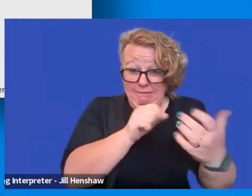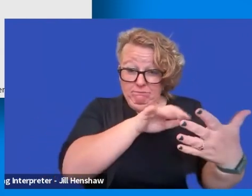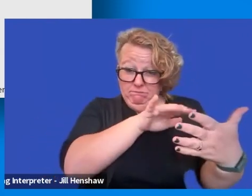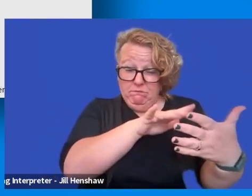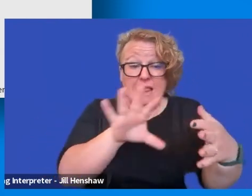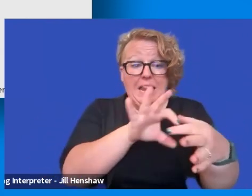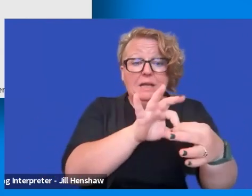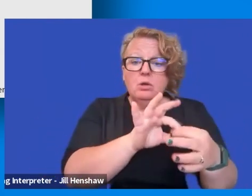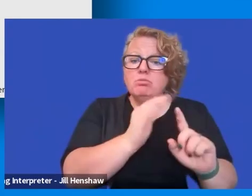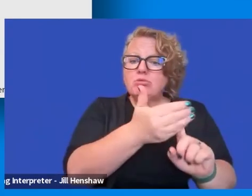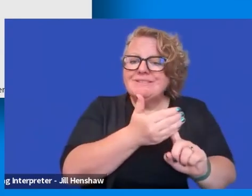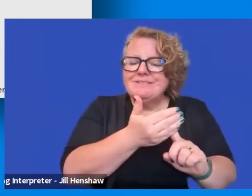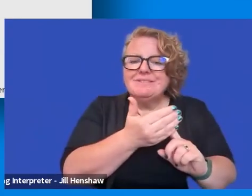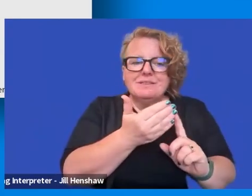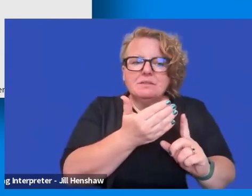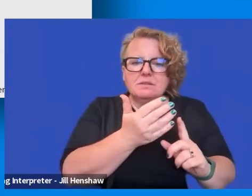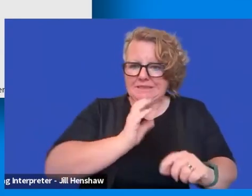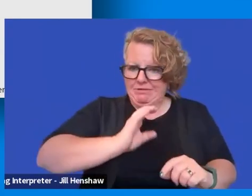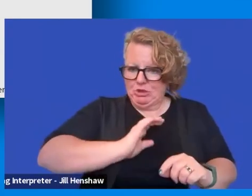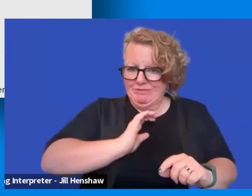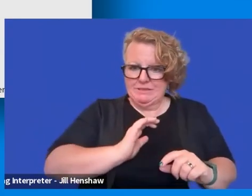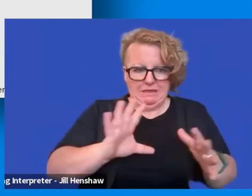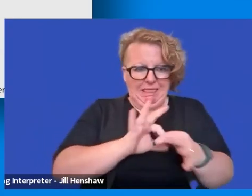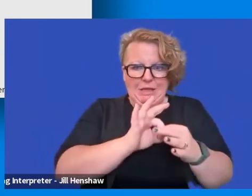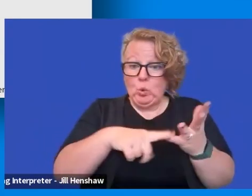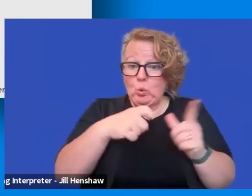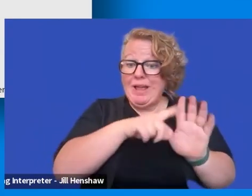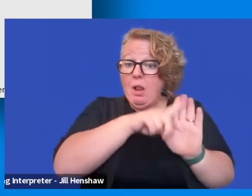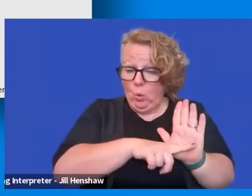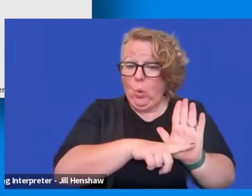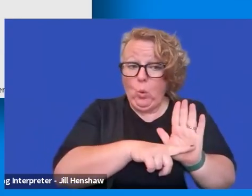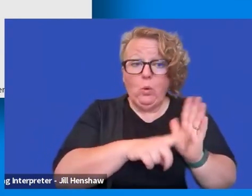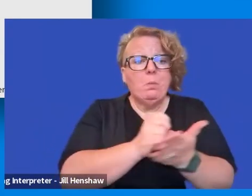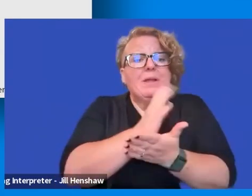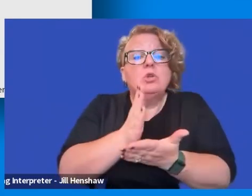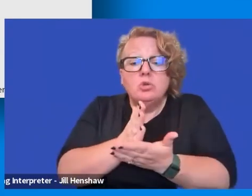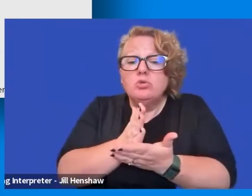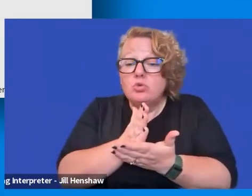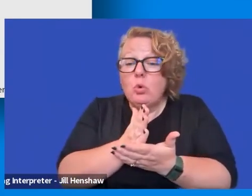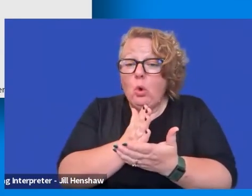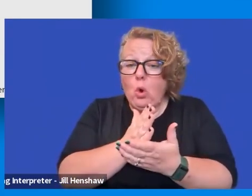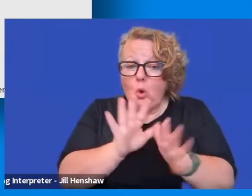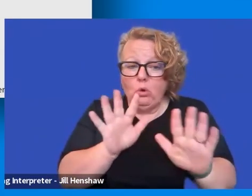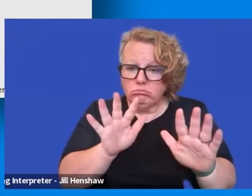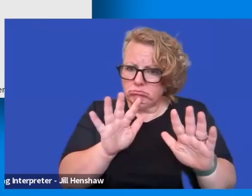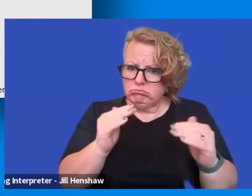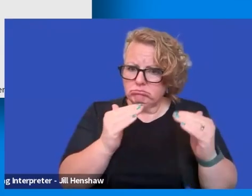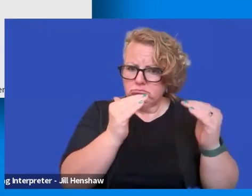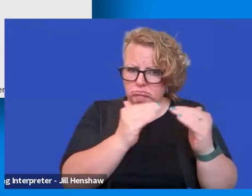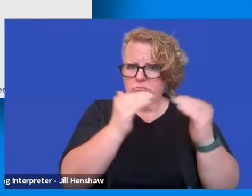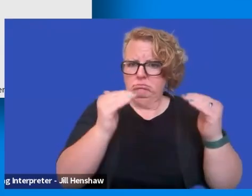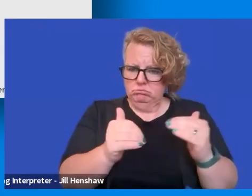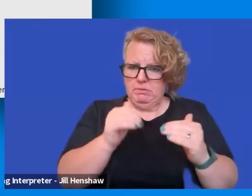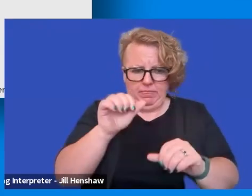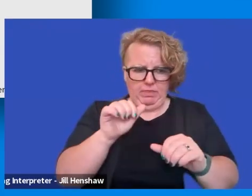protected characteristics defined under UK law, and making sure that they were attended to in the stages of the